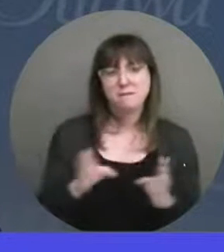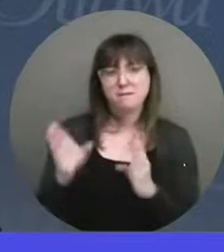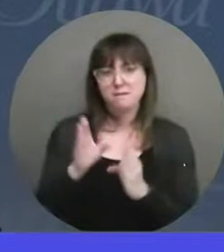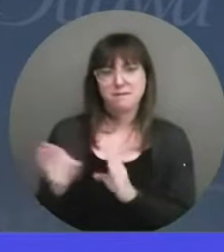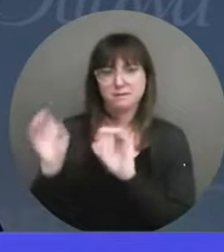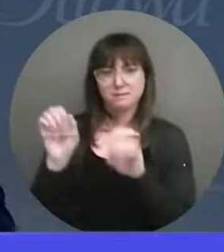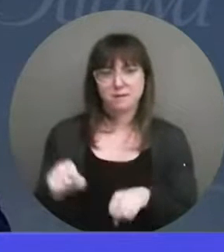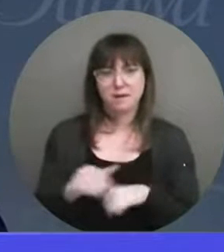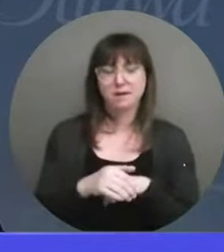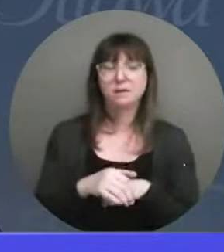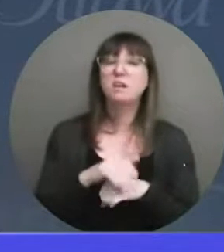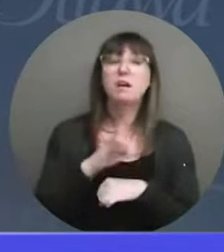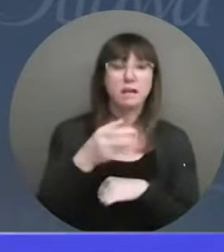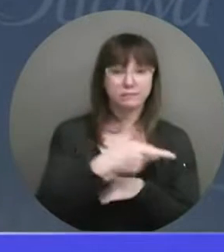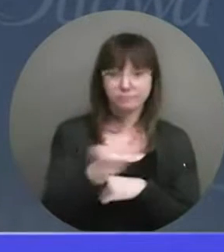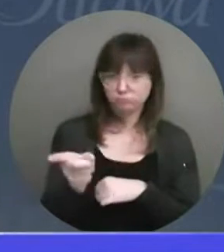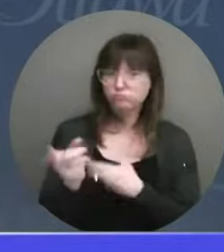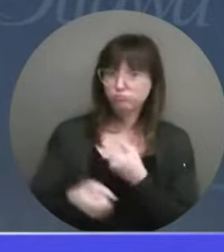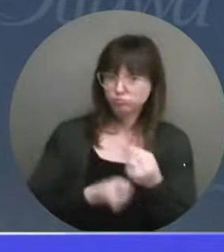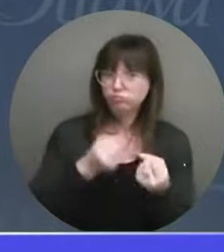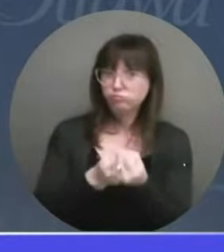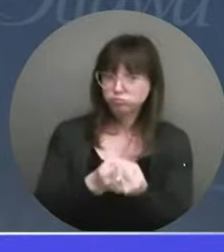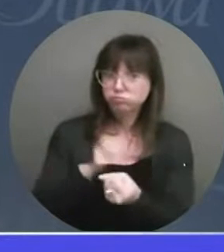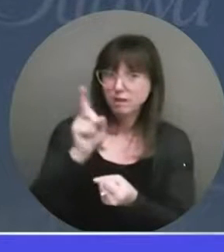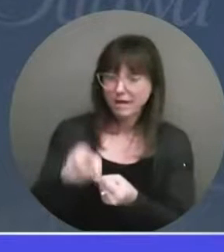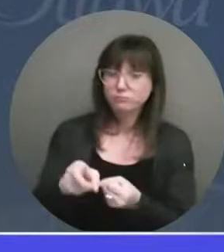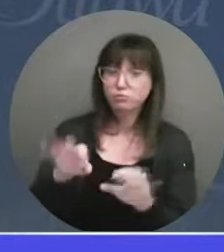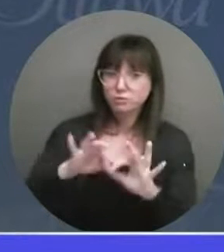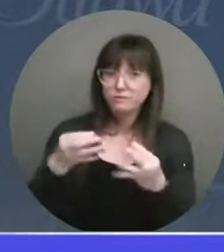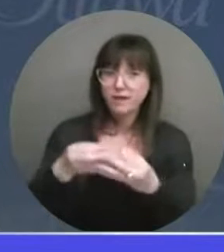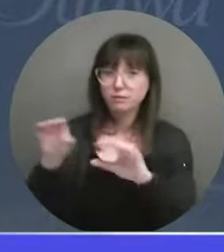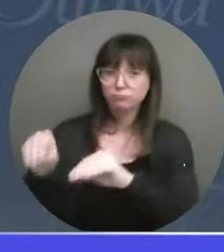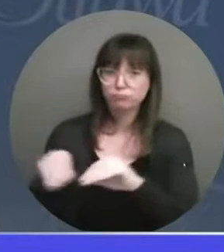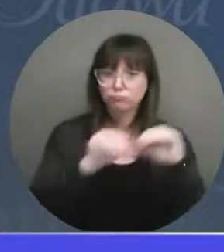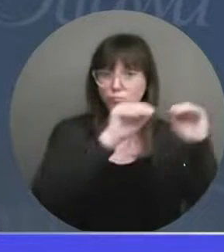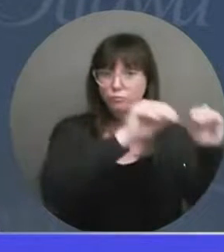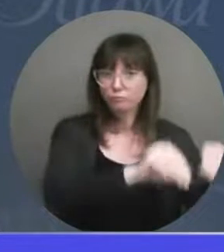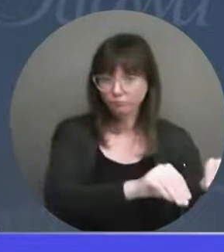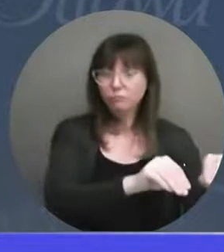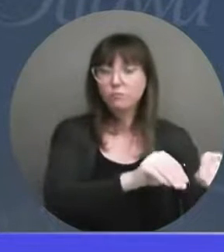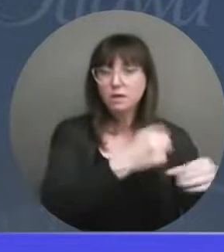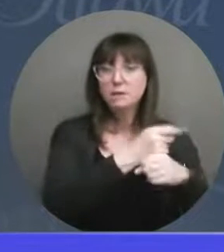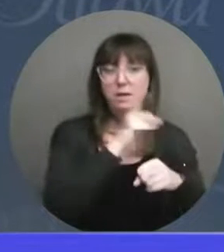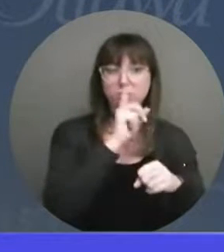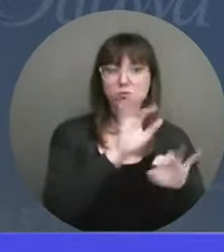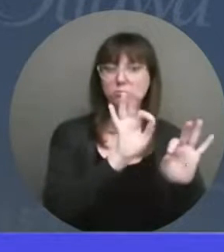these individuals and the families there to ensure that they get